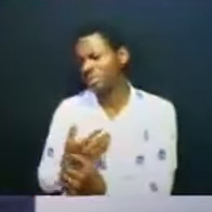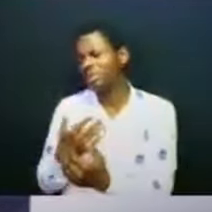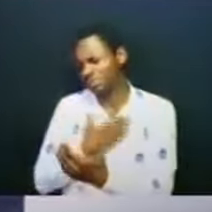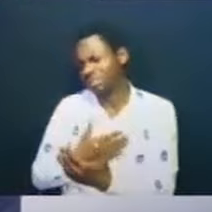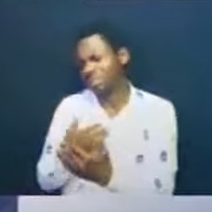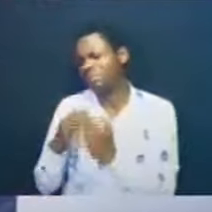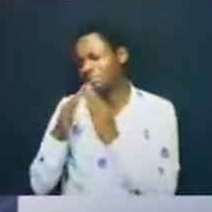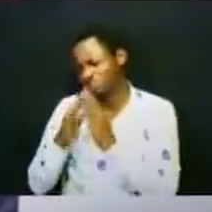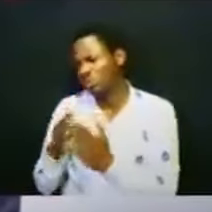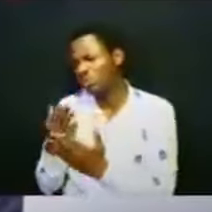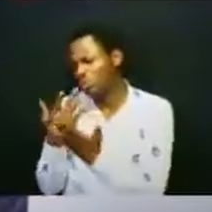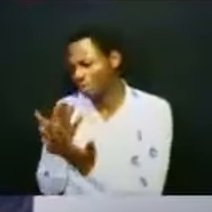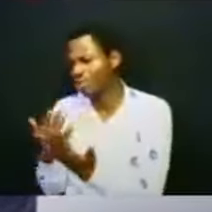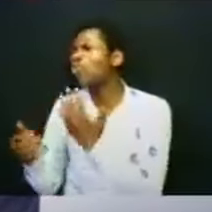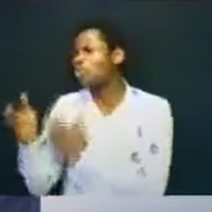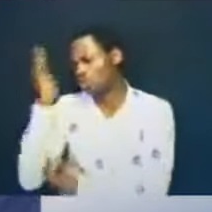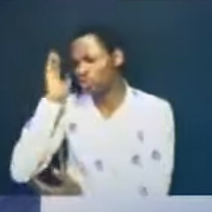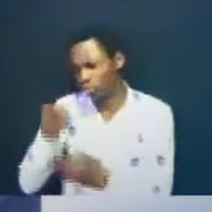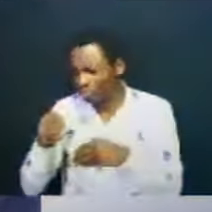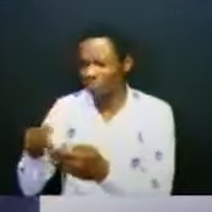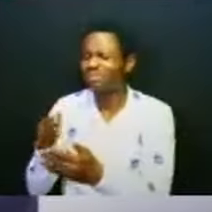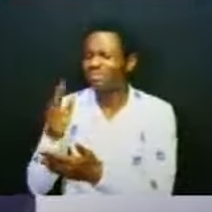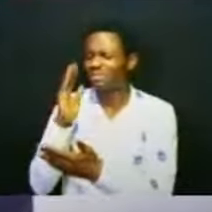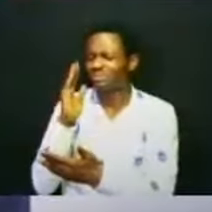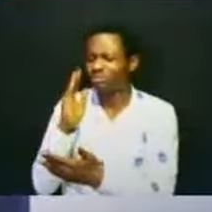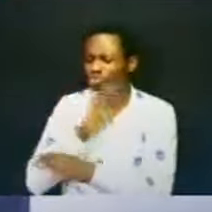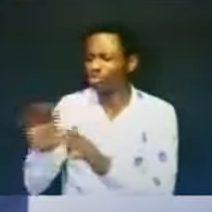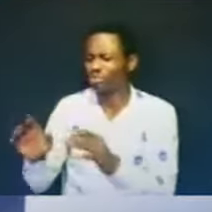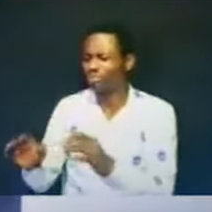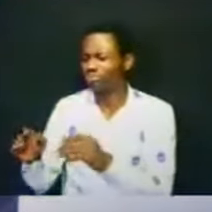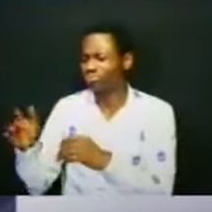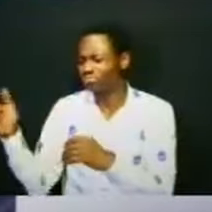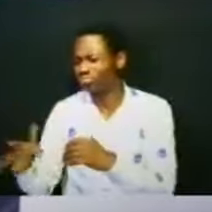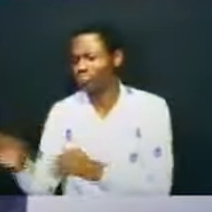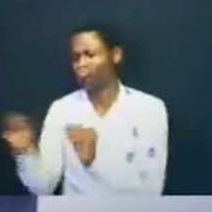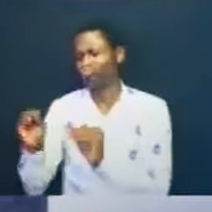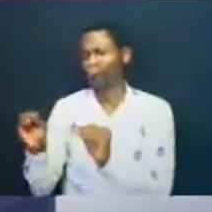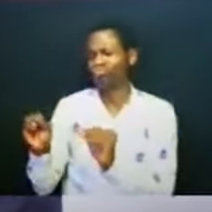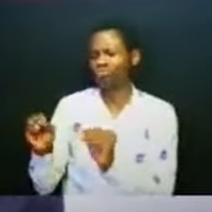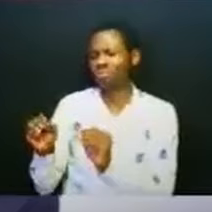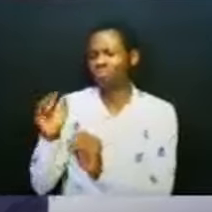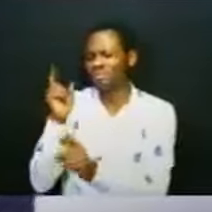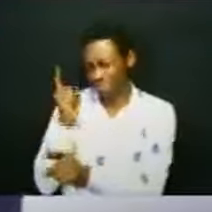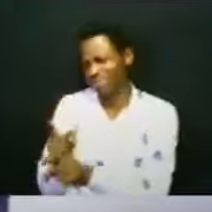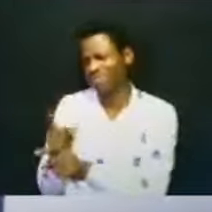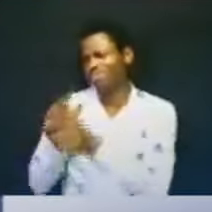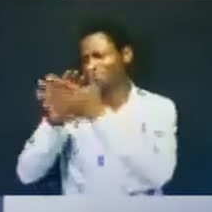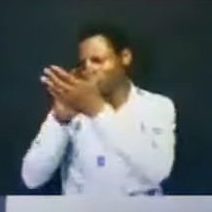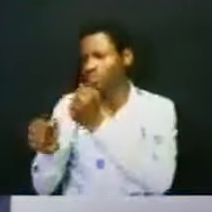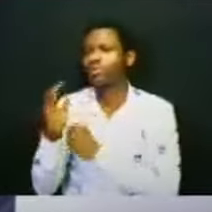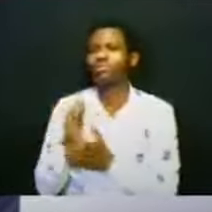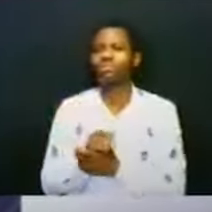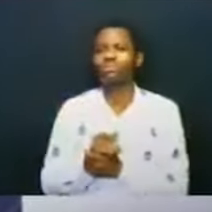just wait. If you don't have an issue now, maybe God will give you to you tomorrow. And according to the pastor, when he started talking to this elder, he